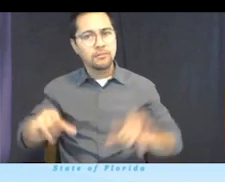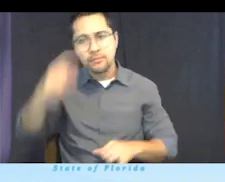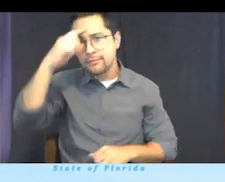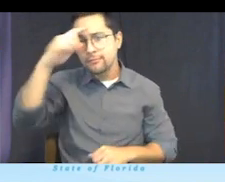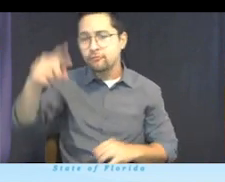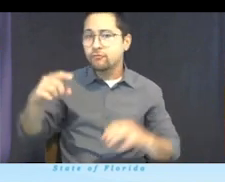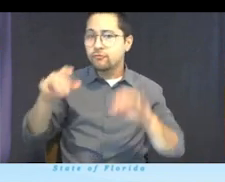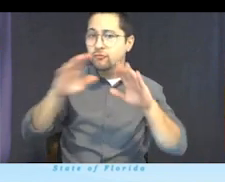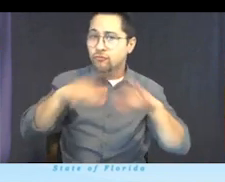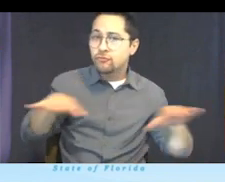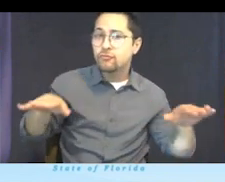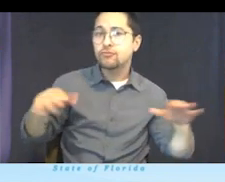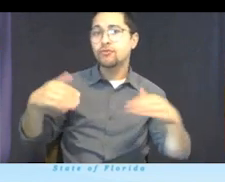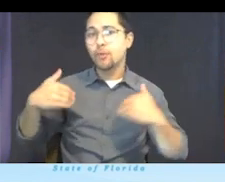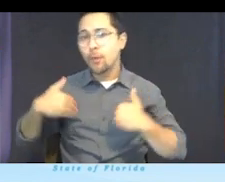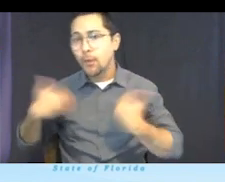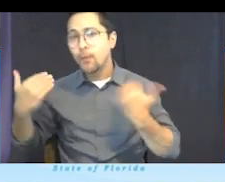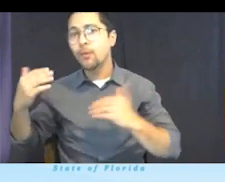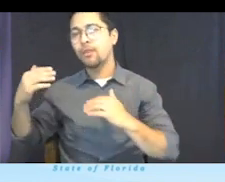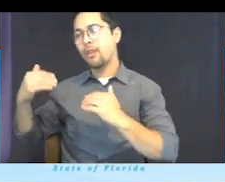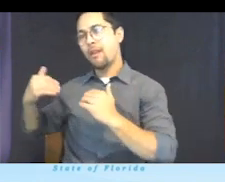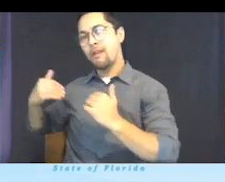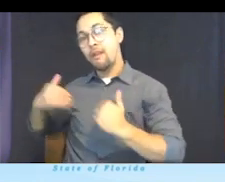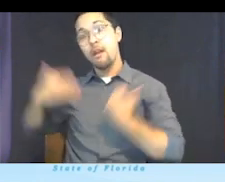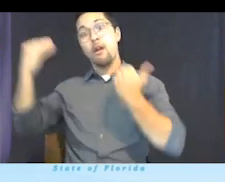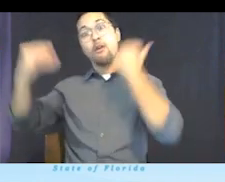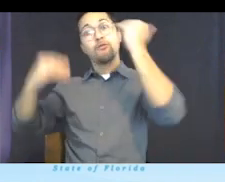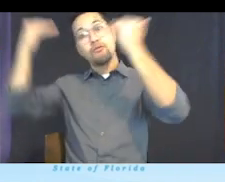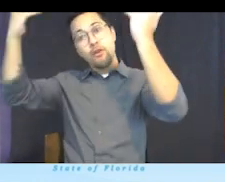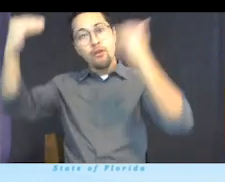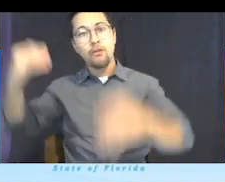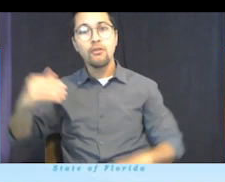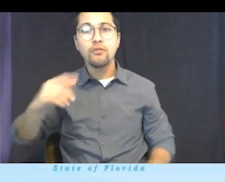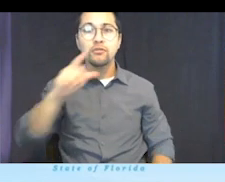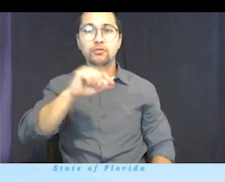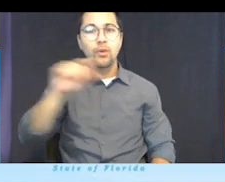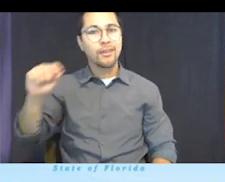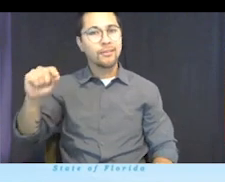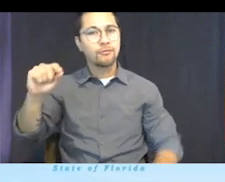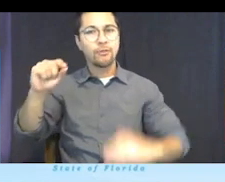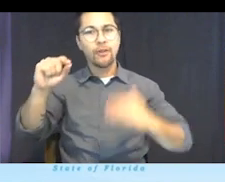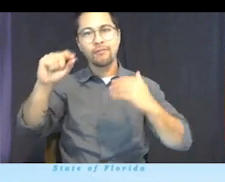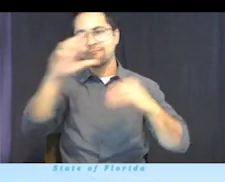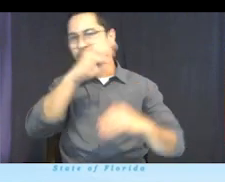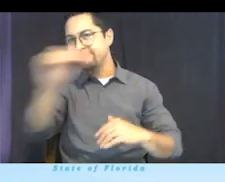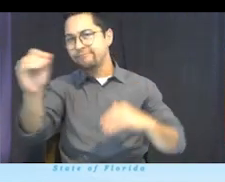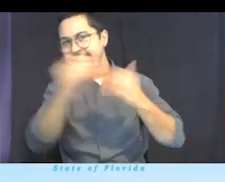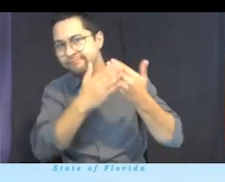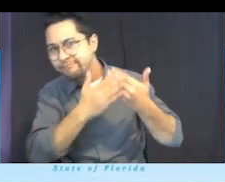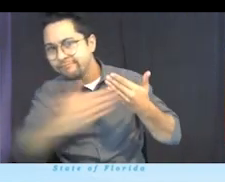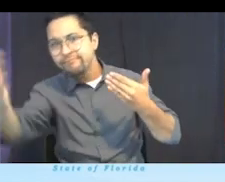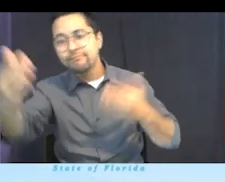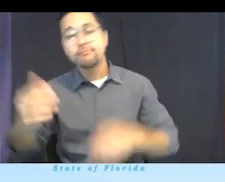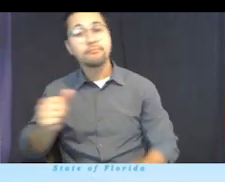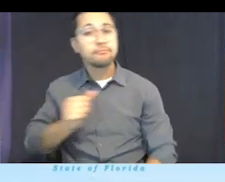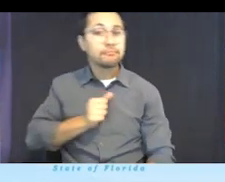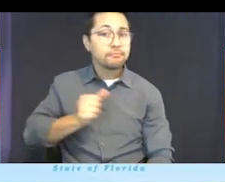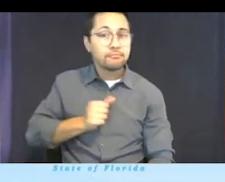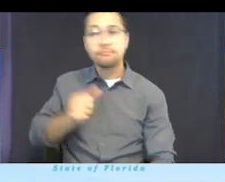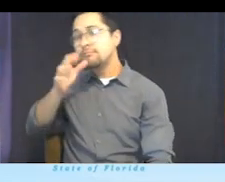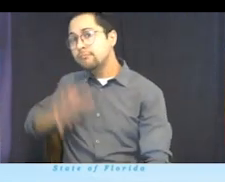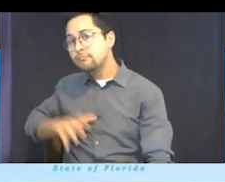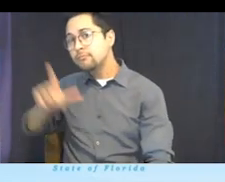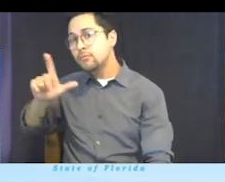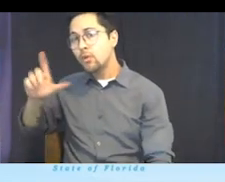Youth, and Young Adults, 2020 and Beyond. Myself, Ms. Lloyd, and Mary Schranker